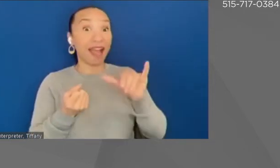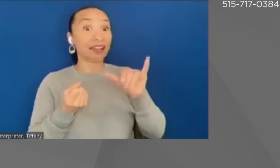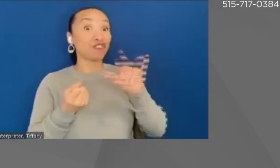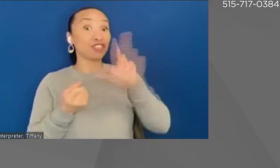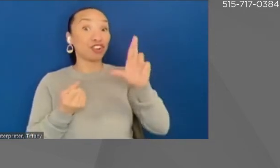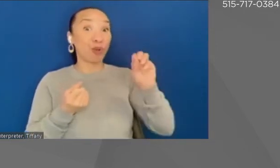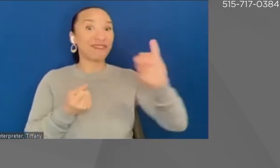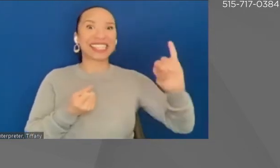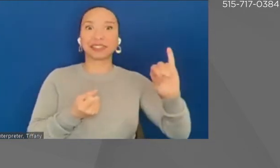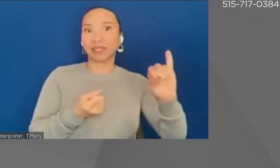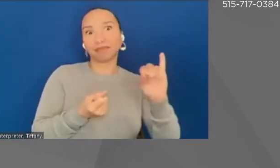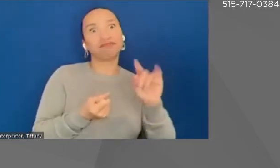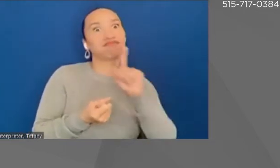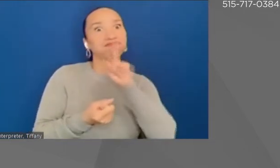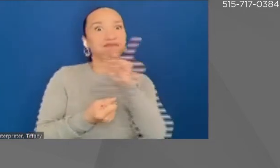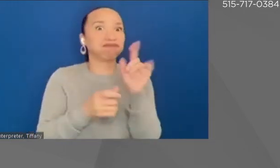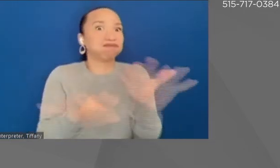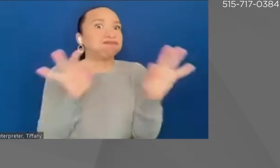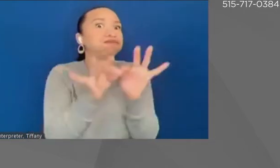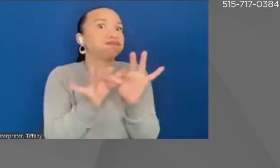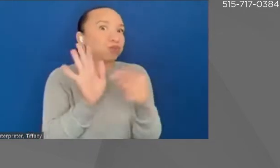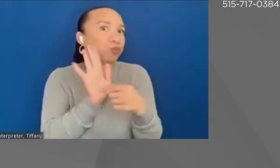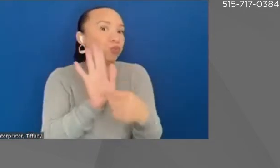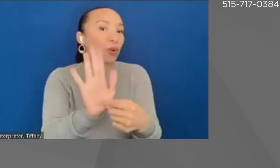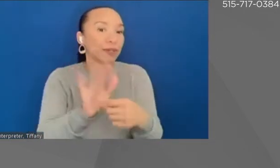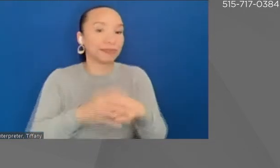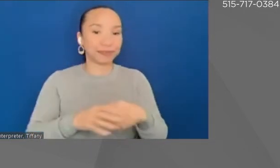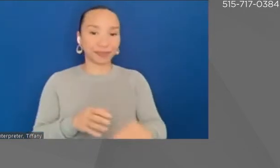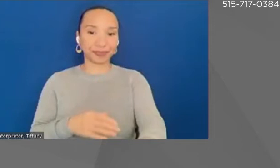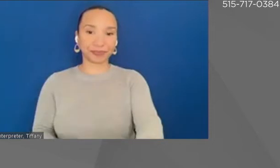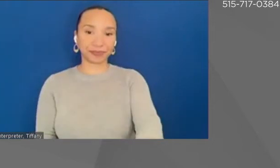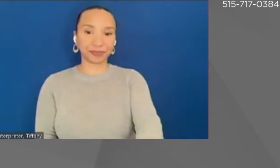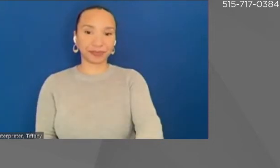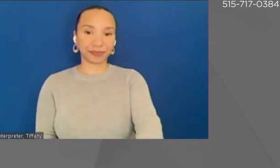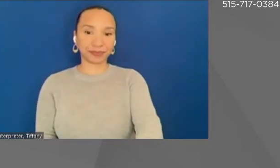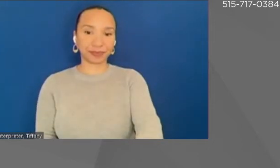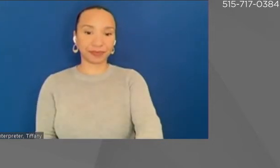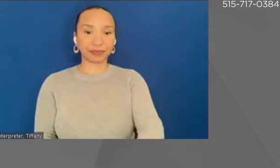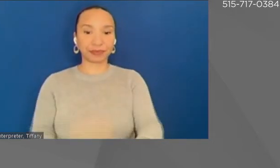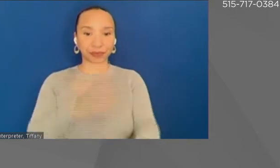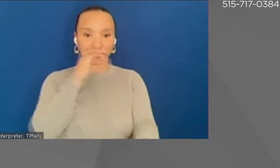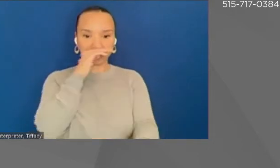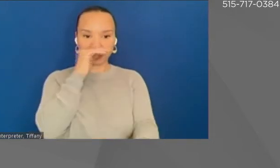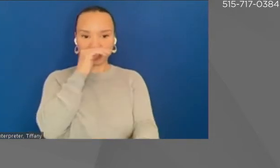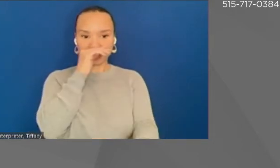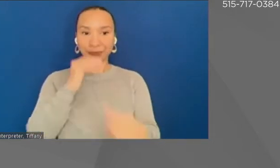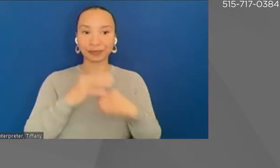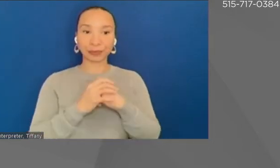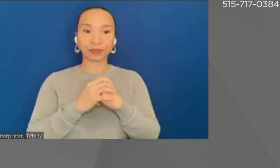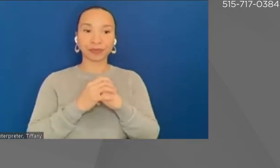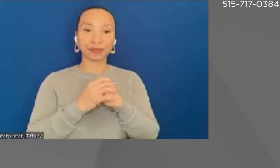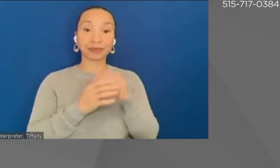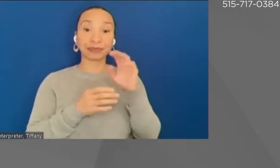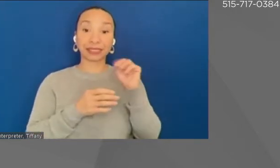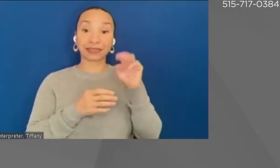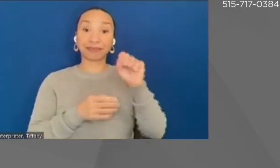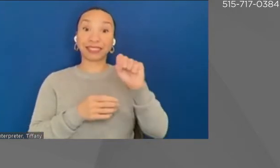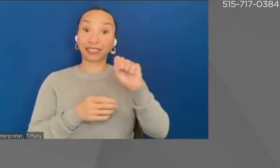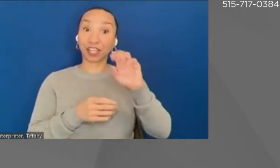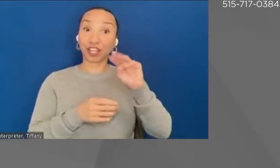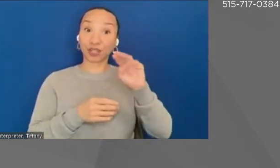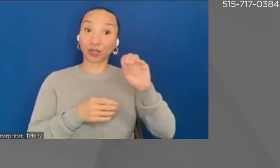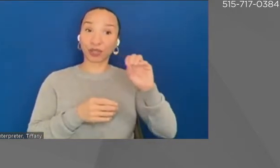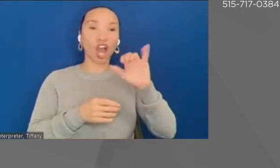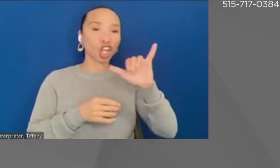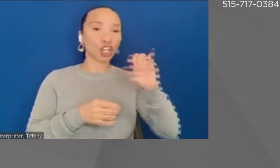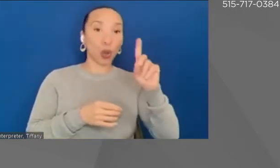Yoder, do you have anything to add to that? I know you have already done a lot of, private partnerships. Yeah, it